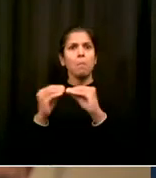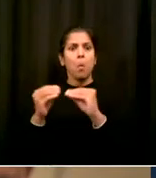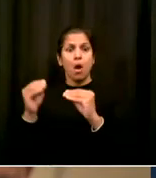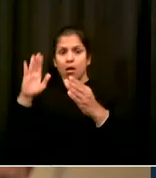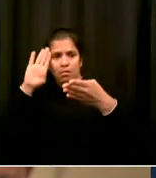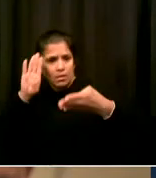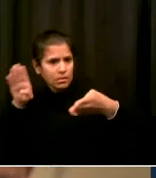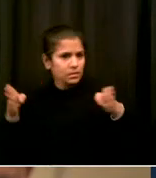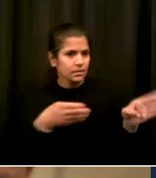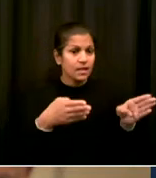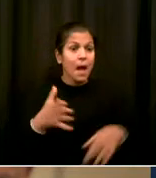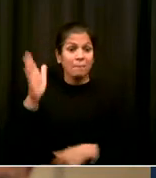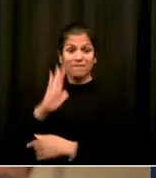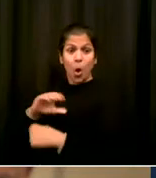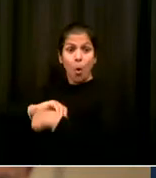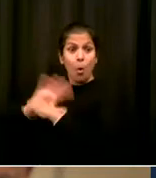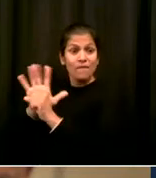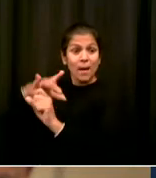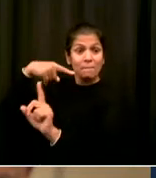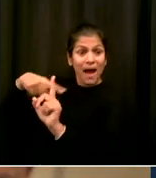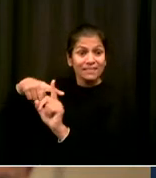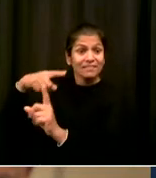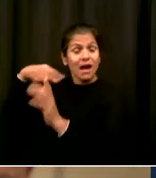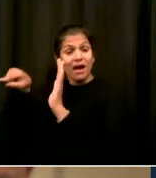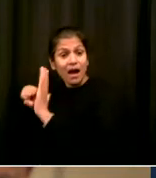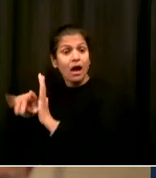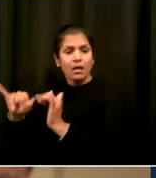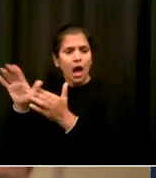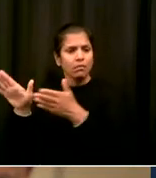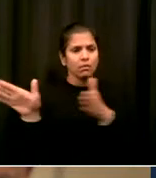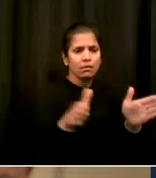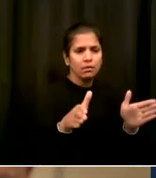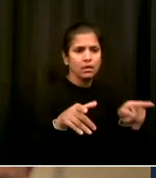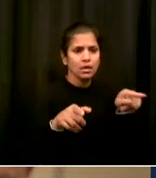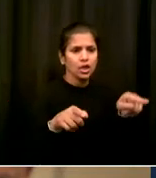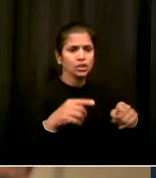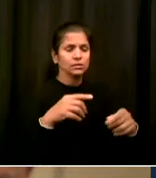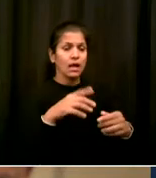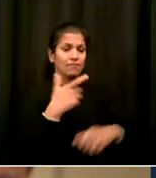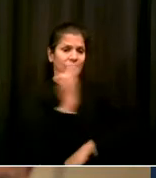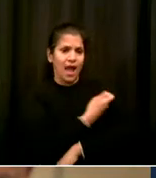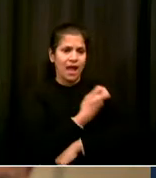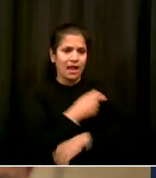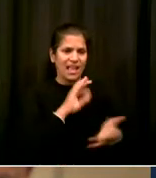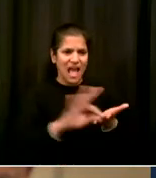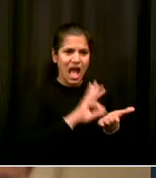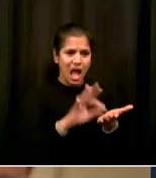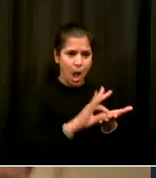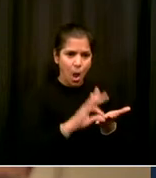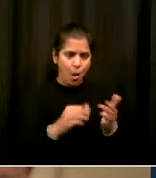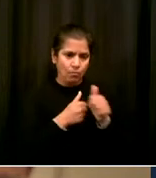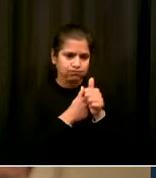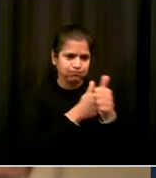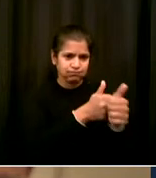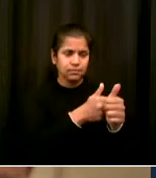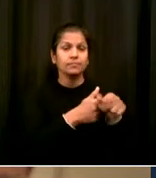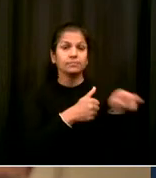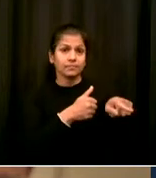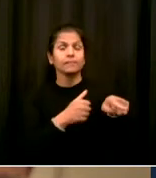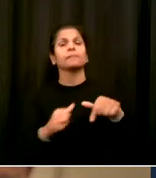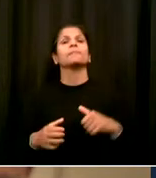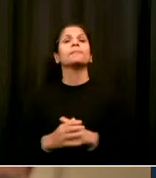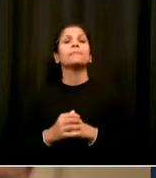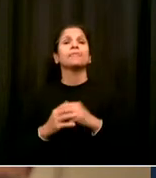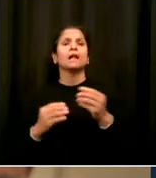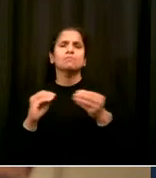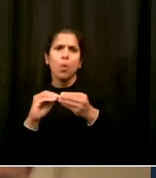achieve more vaccinations. And three, we're going to scale up the capacity of local organizations that can do this work. We have so many tremendous partners on the ground,